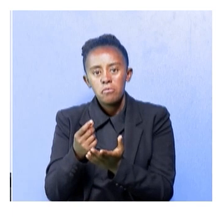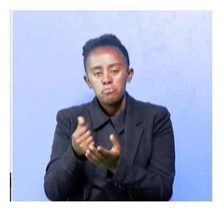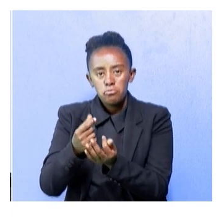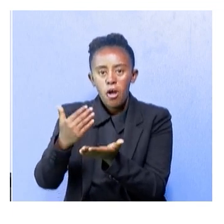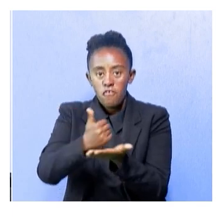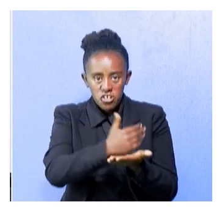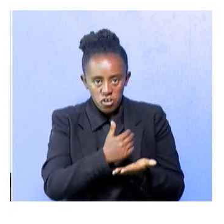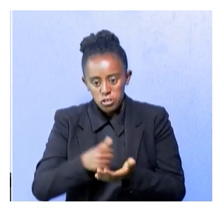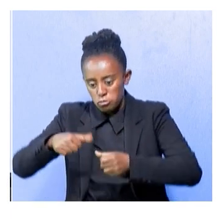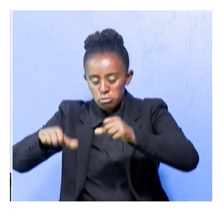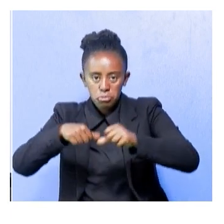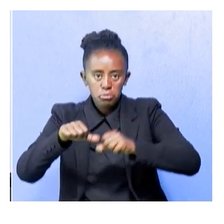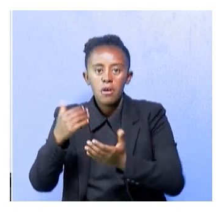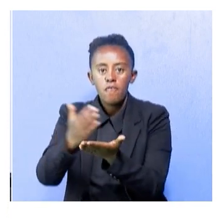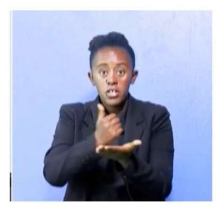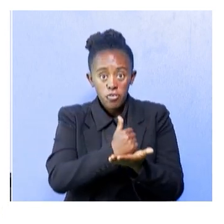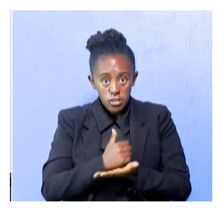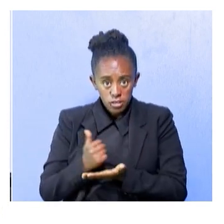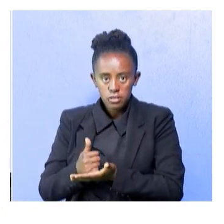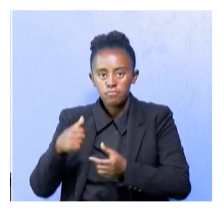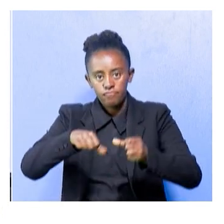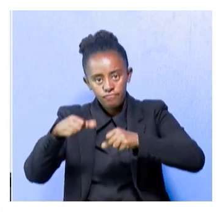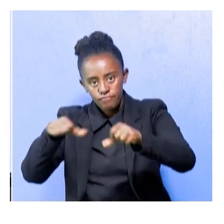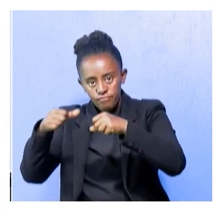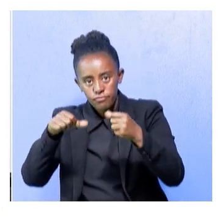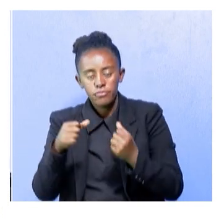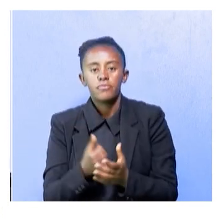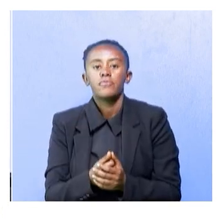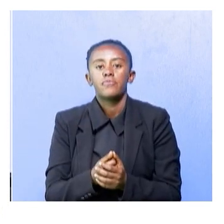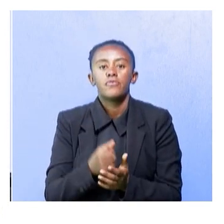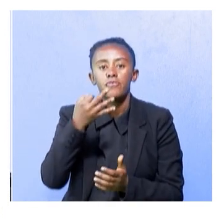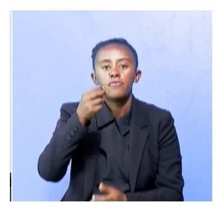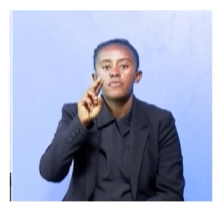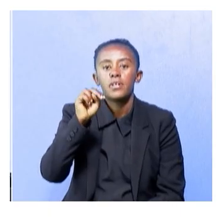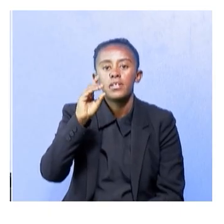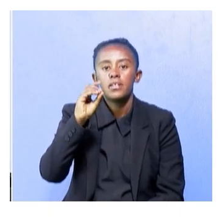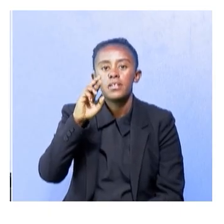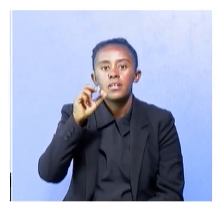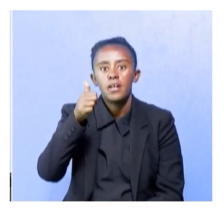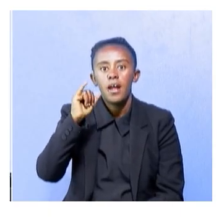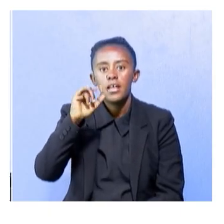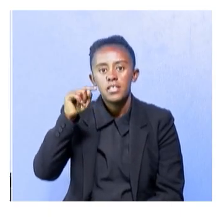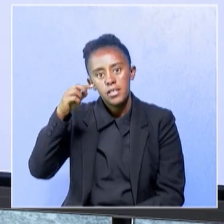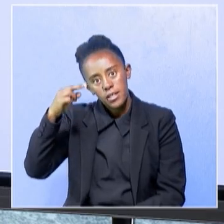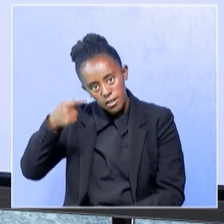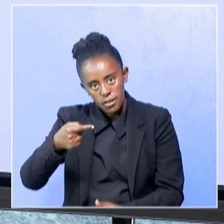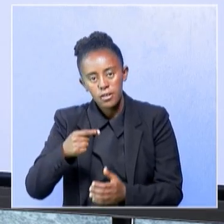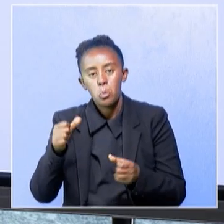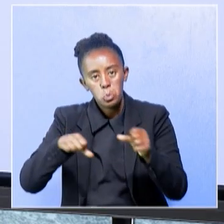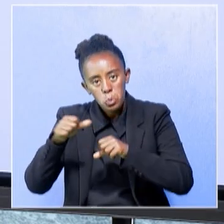Fundraising. Fundraising.